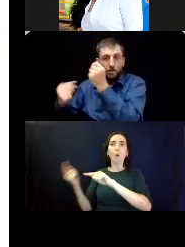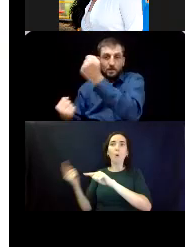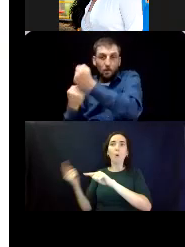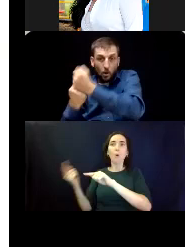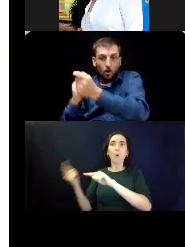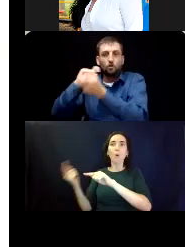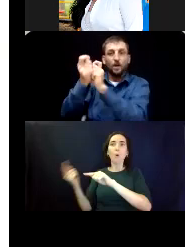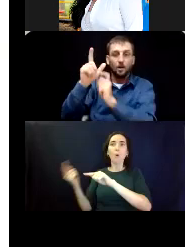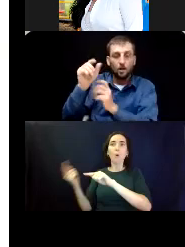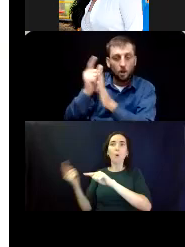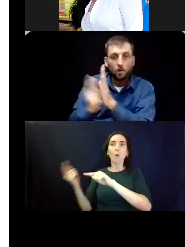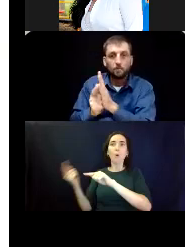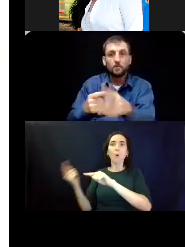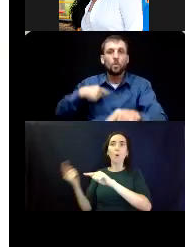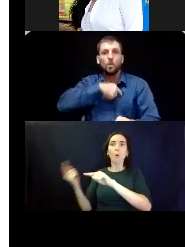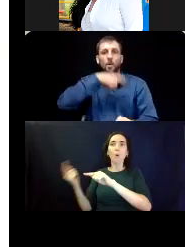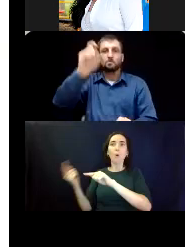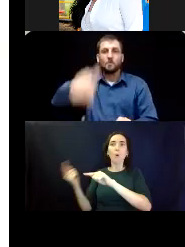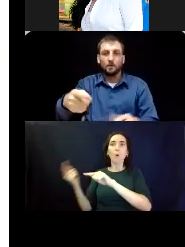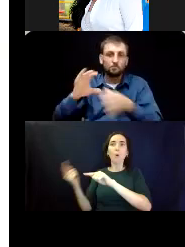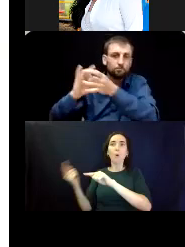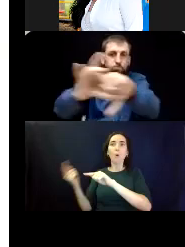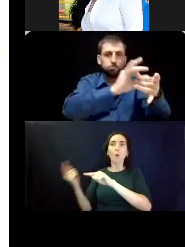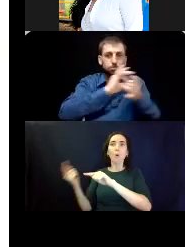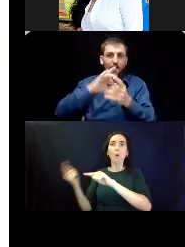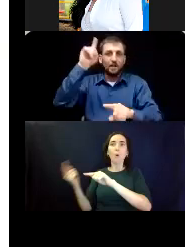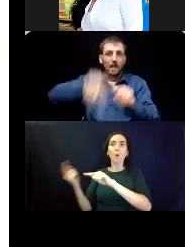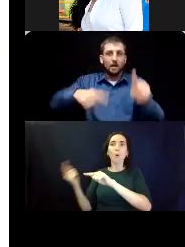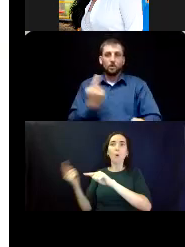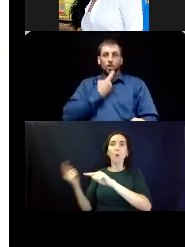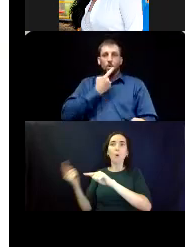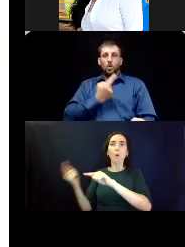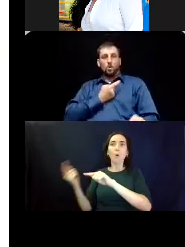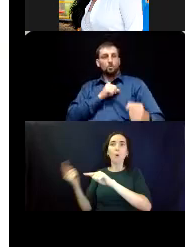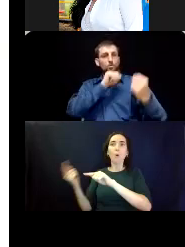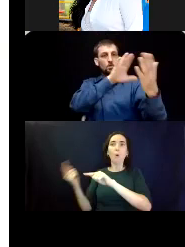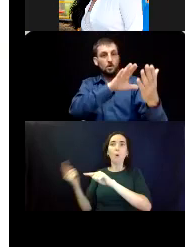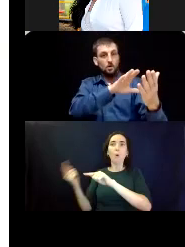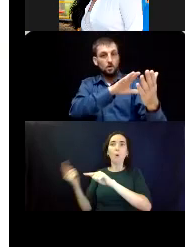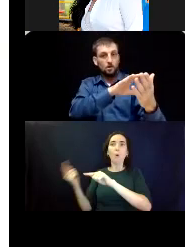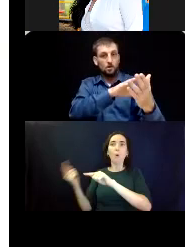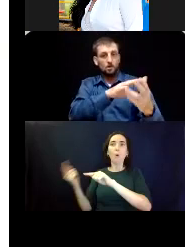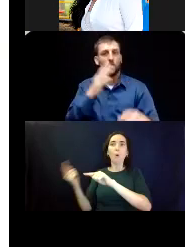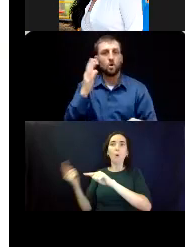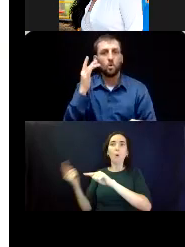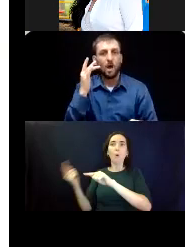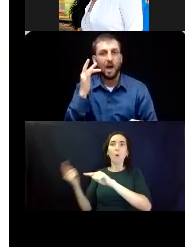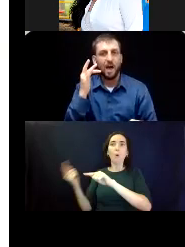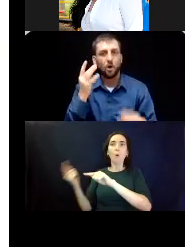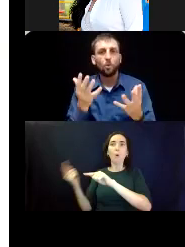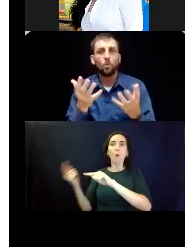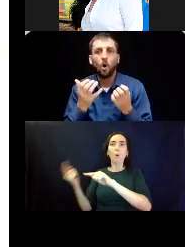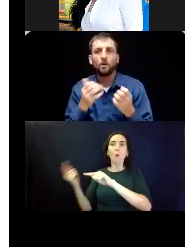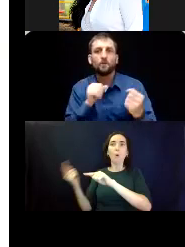We cannot brave this alone. And even if this weren't the case, why would we want to if we don't have to?